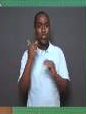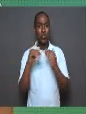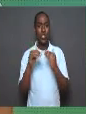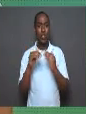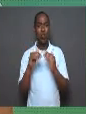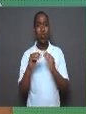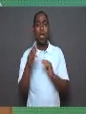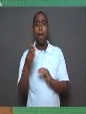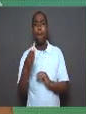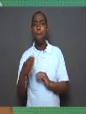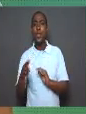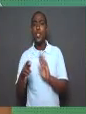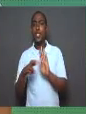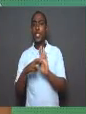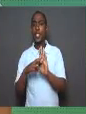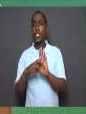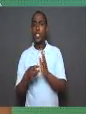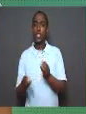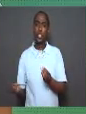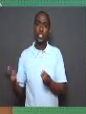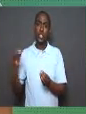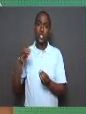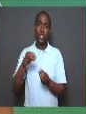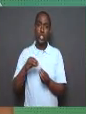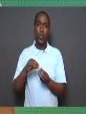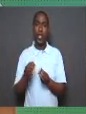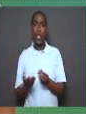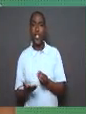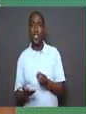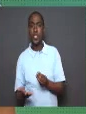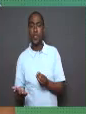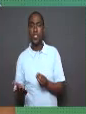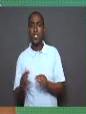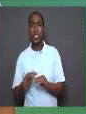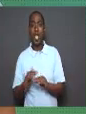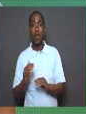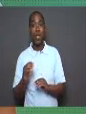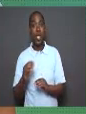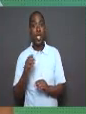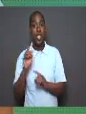reagent is added to a substance in a test tube.